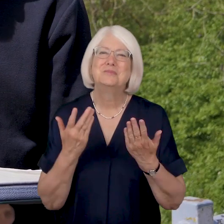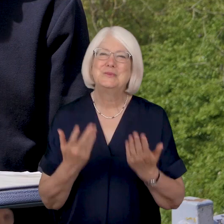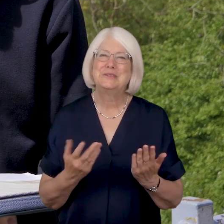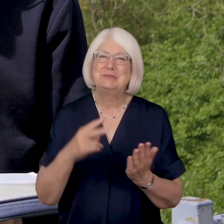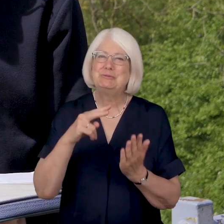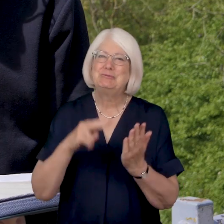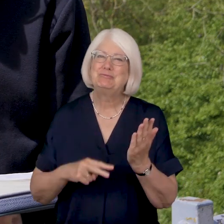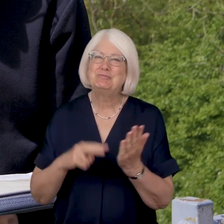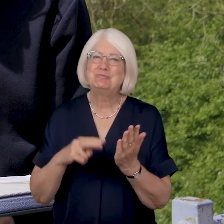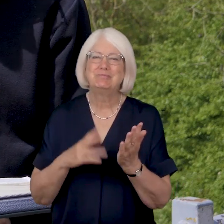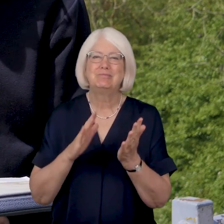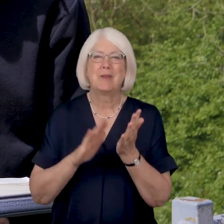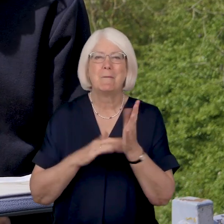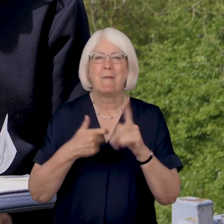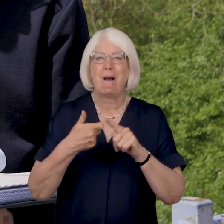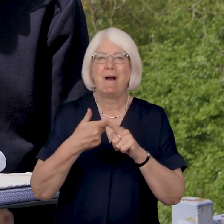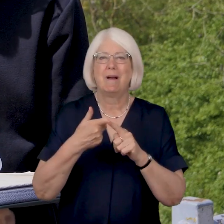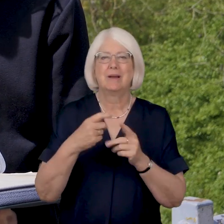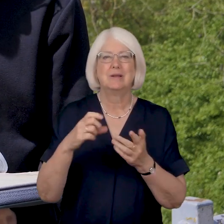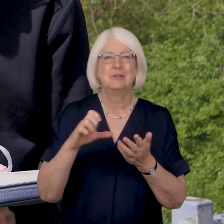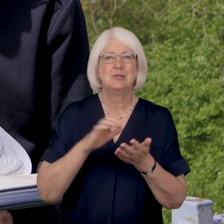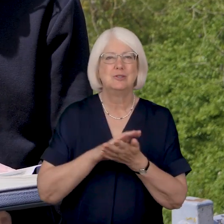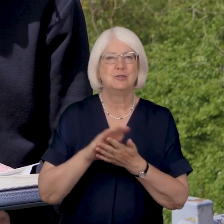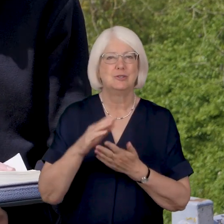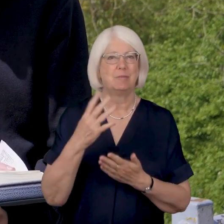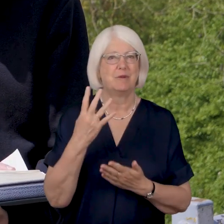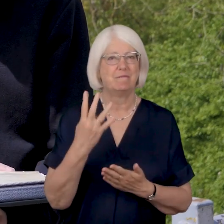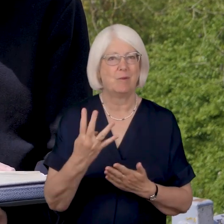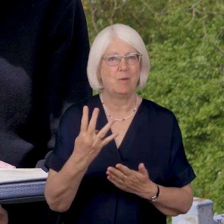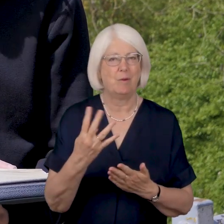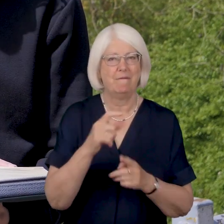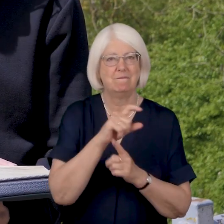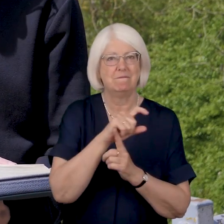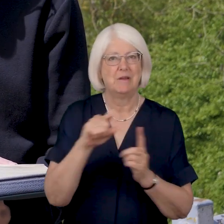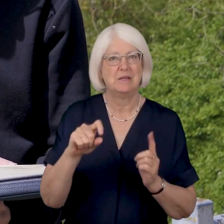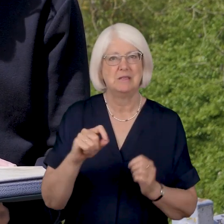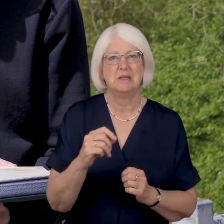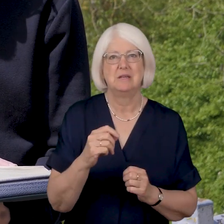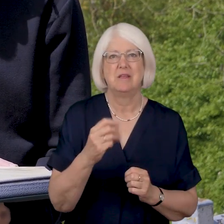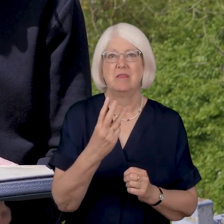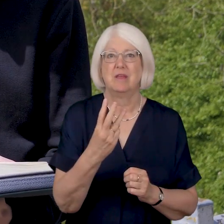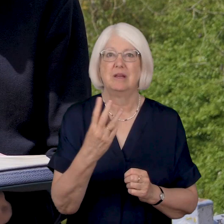Today's reading is taken from Mark chapter 4, verses 35 to